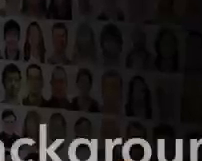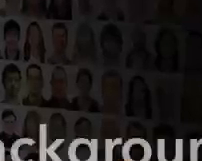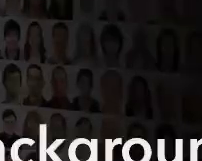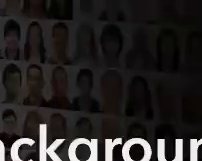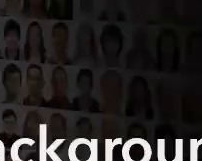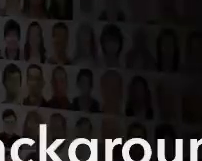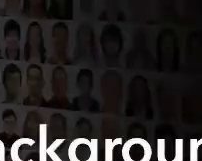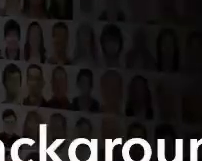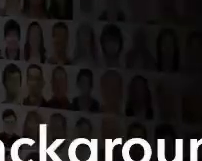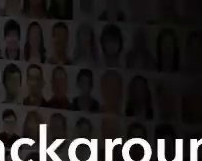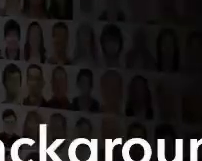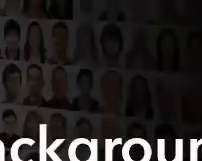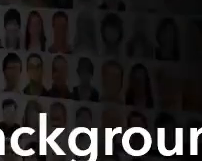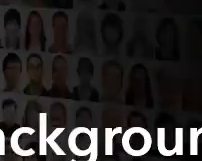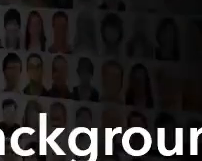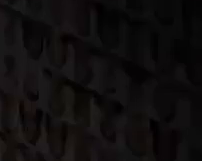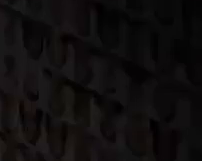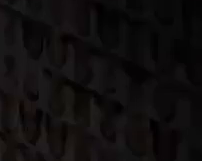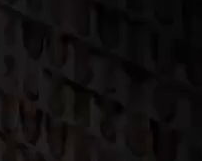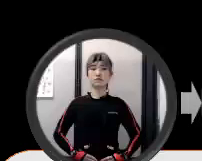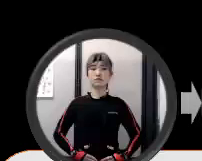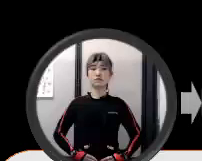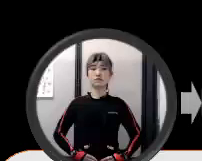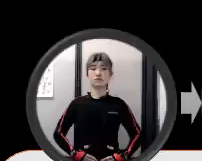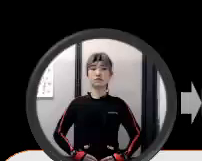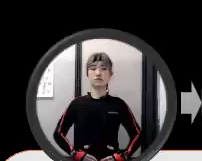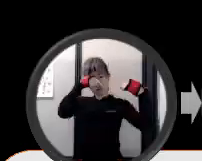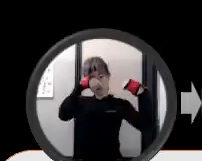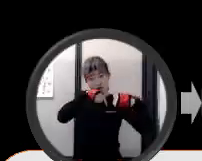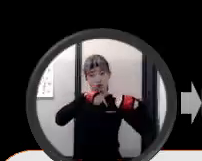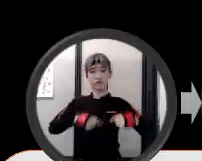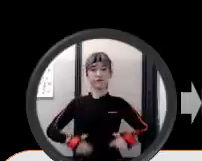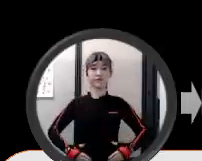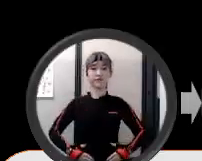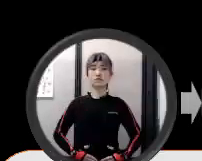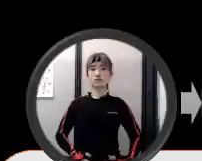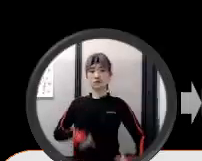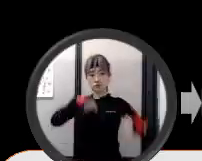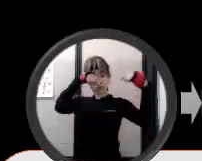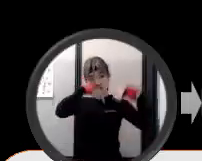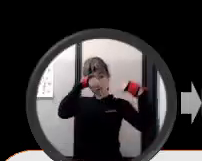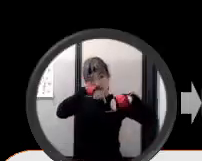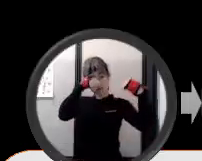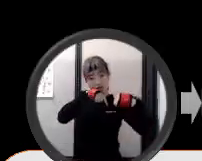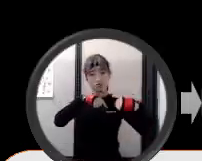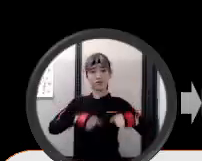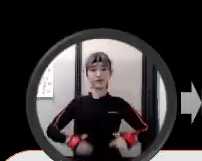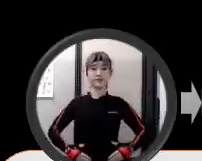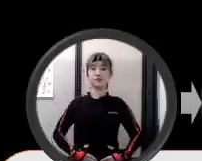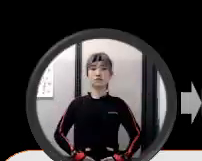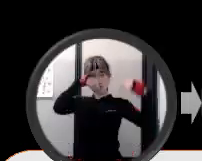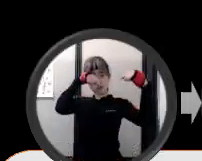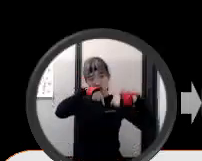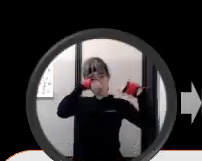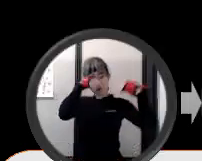Sign language translation technology. Avatar sign language translation technology has evolved through those three